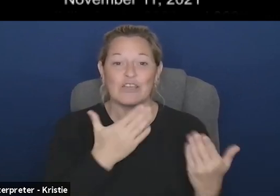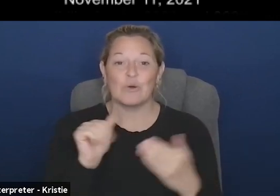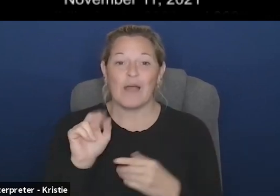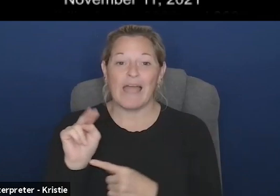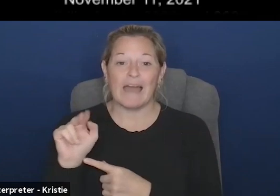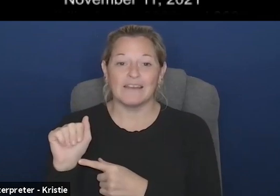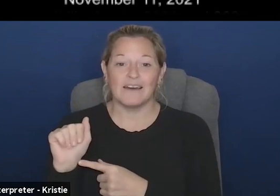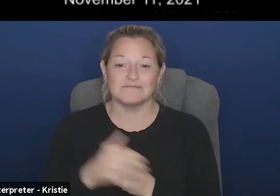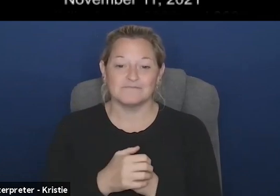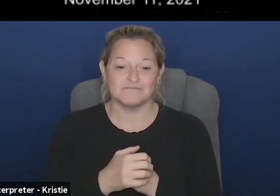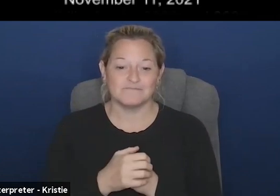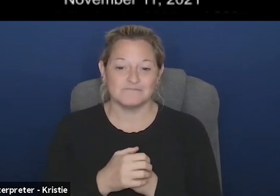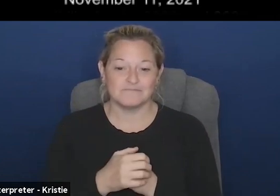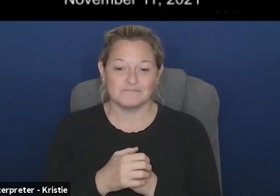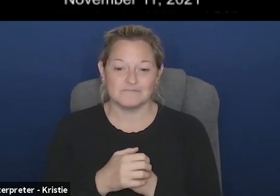Sherry, for